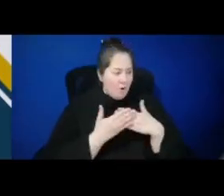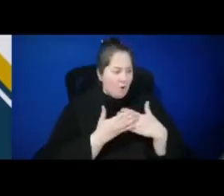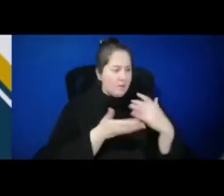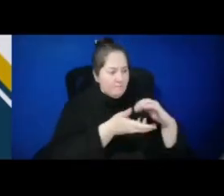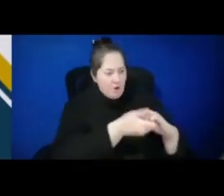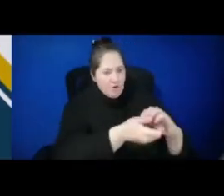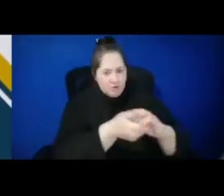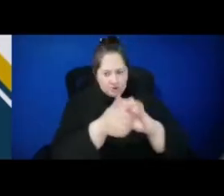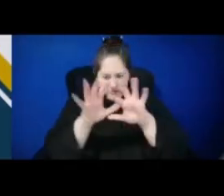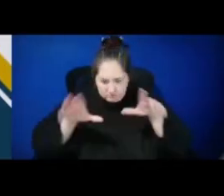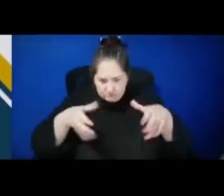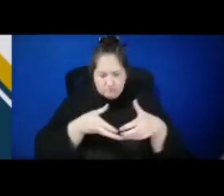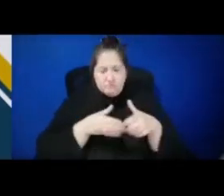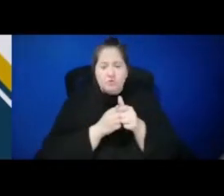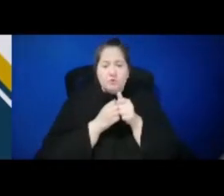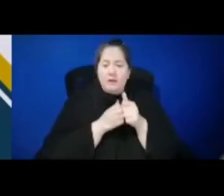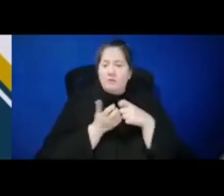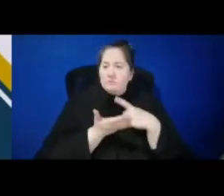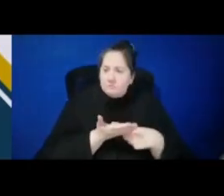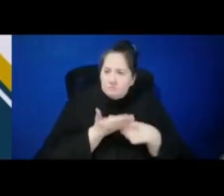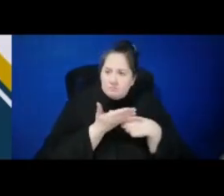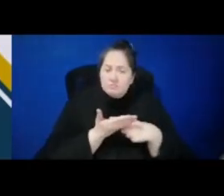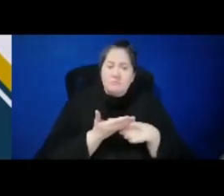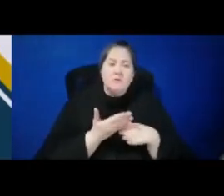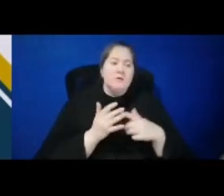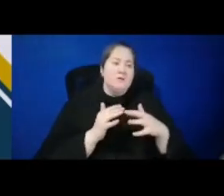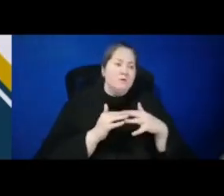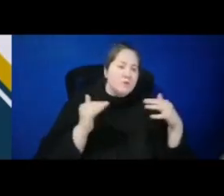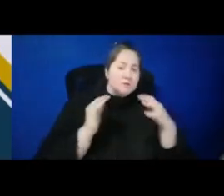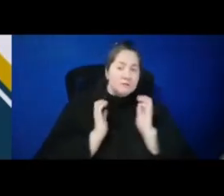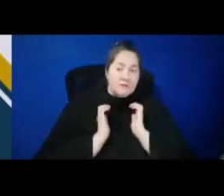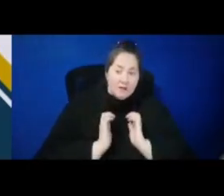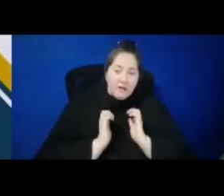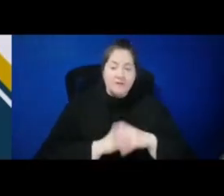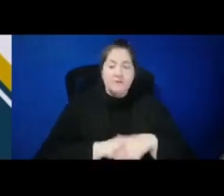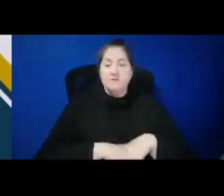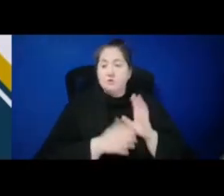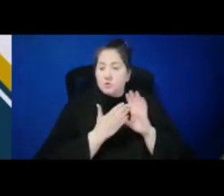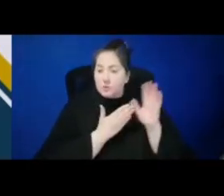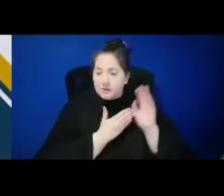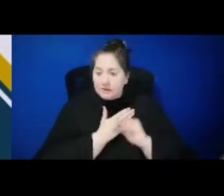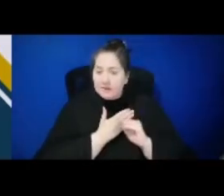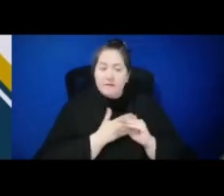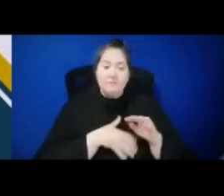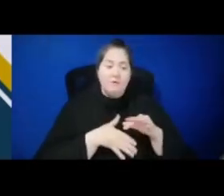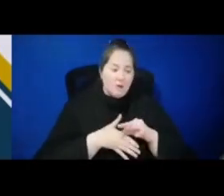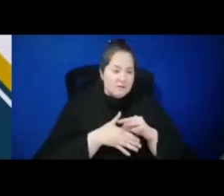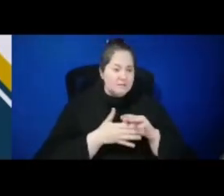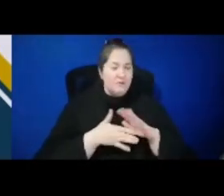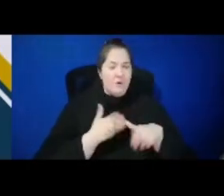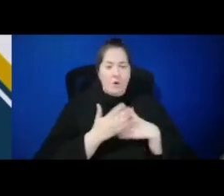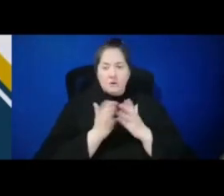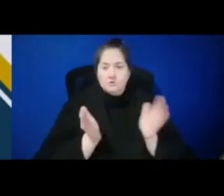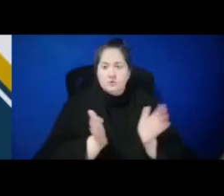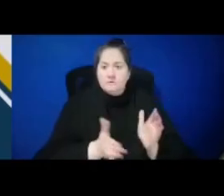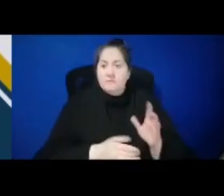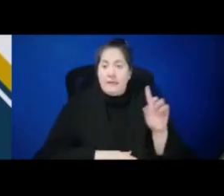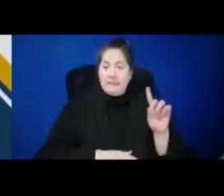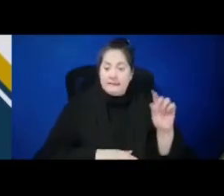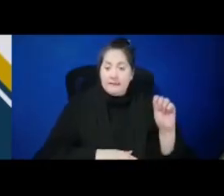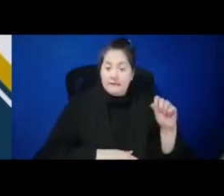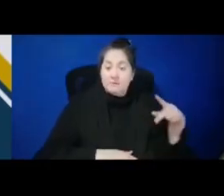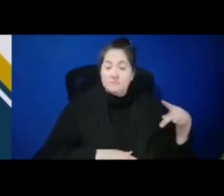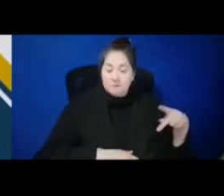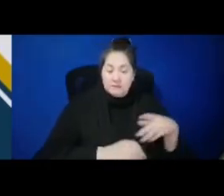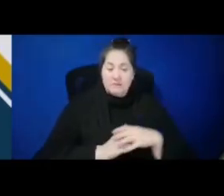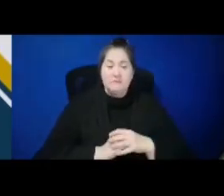partners together, talking about with the diversity of the clients, the curriculum content, all driven by DSPs.